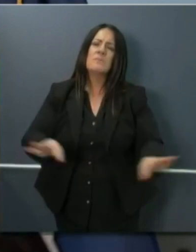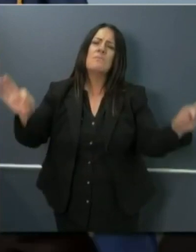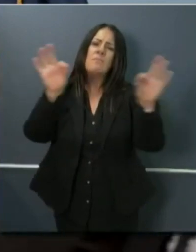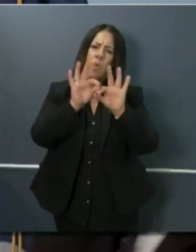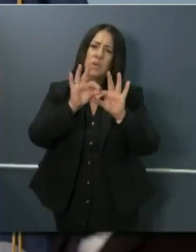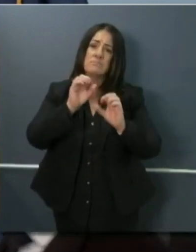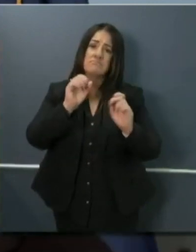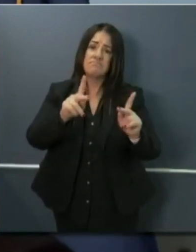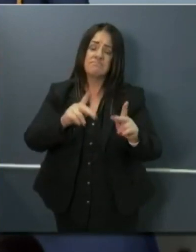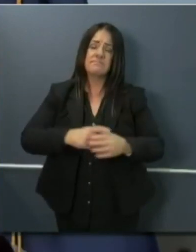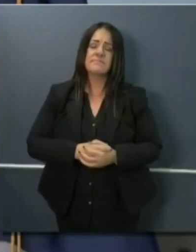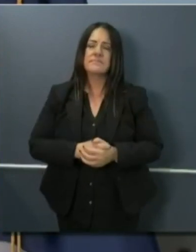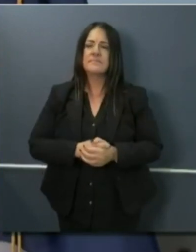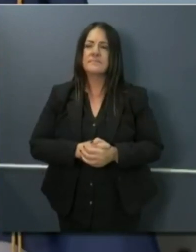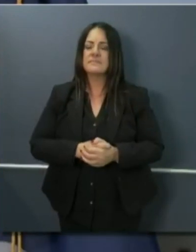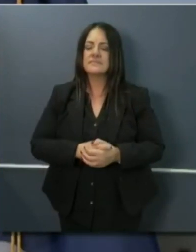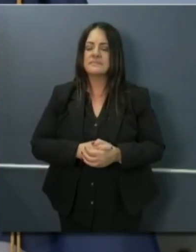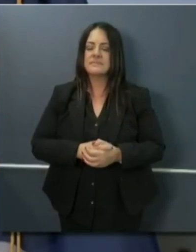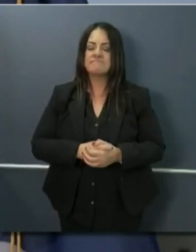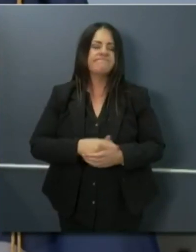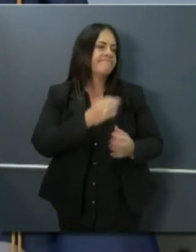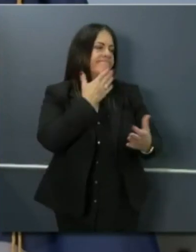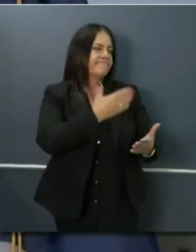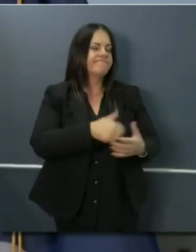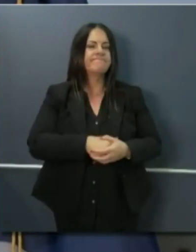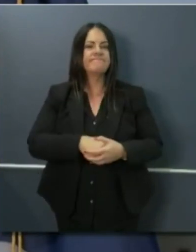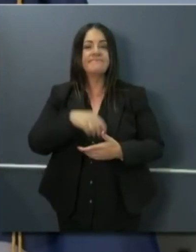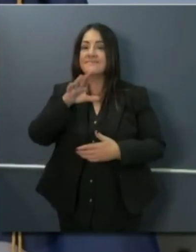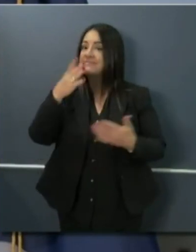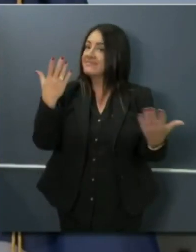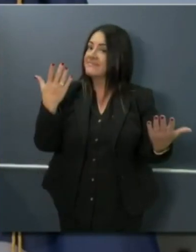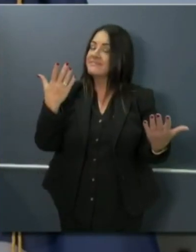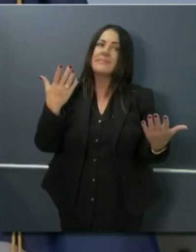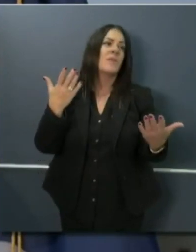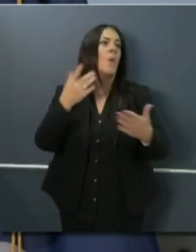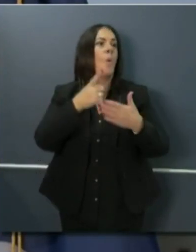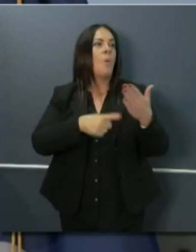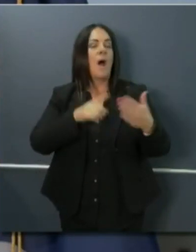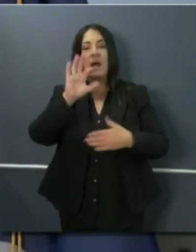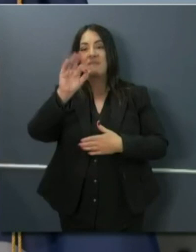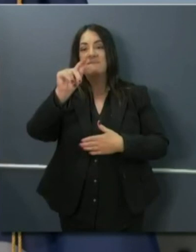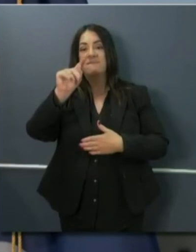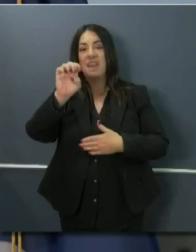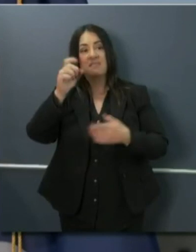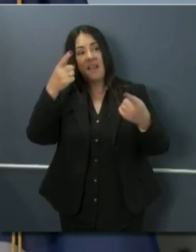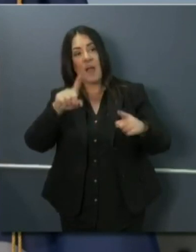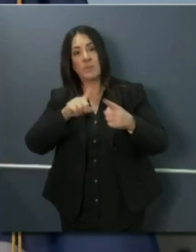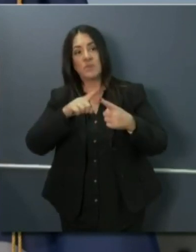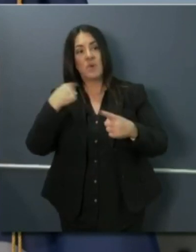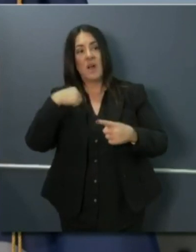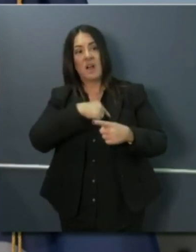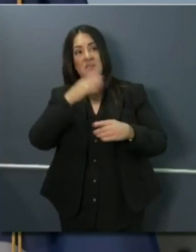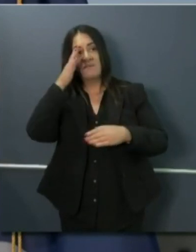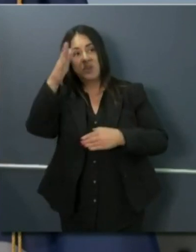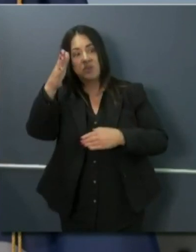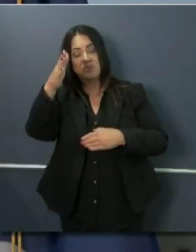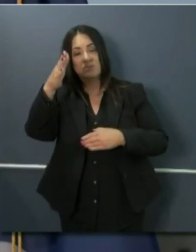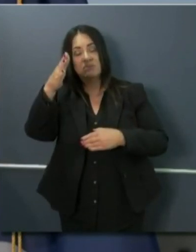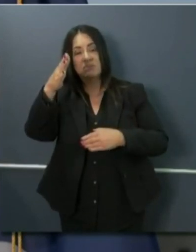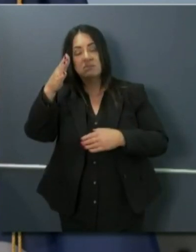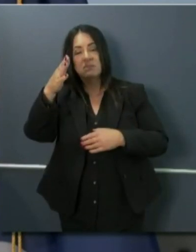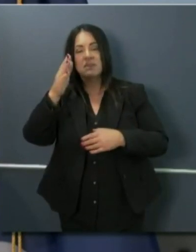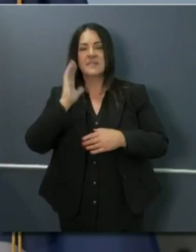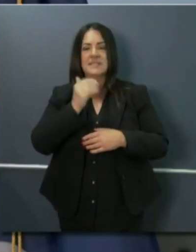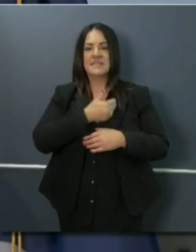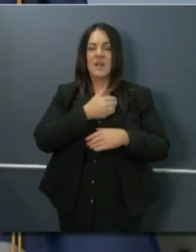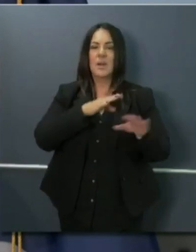And I know it's an old mantra, decisions, not conditions, determine our fate and future. Decisions, not conditions. So I